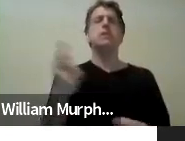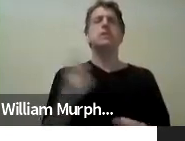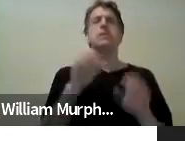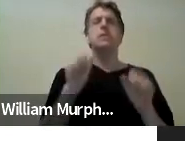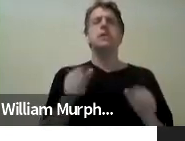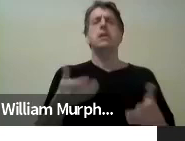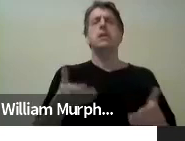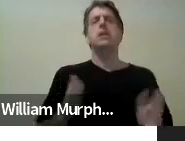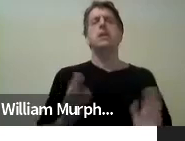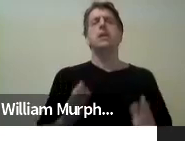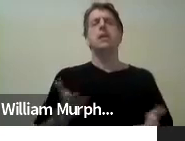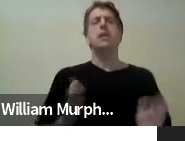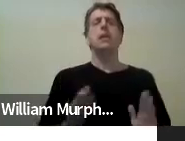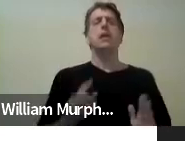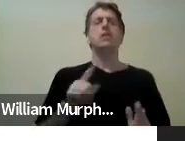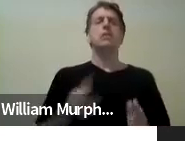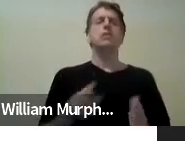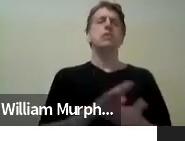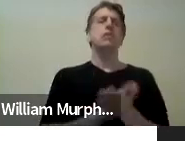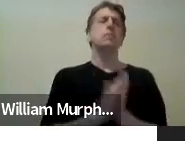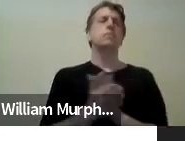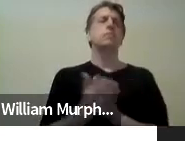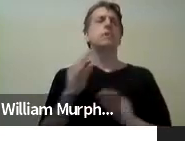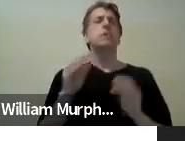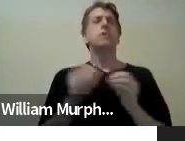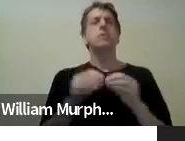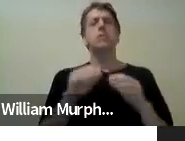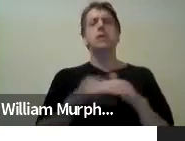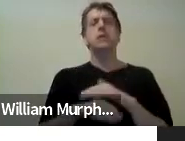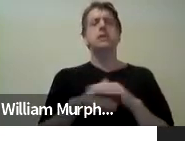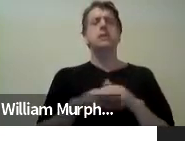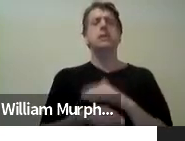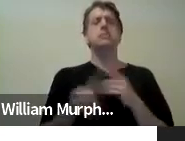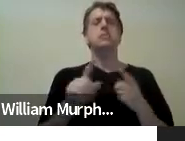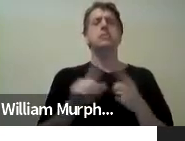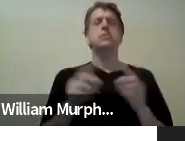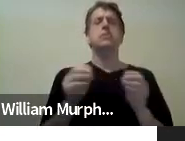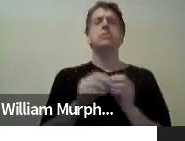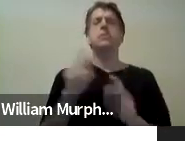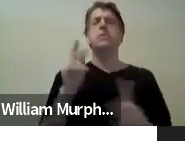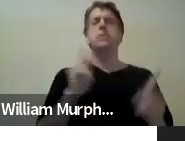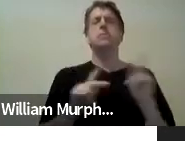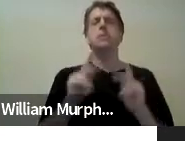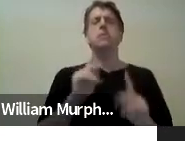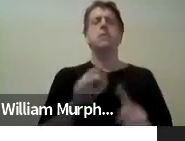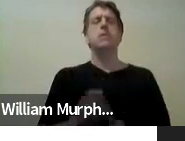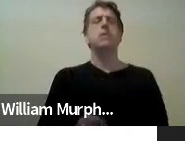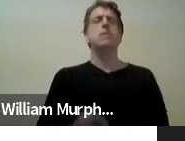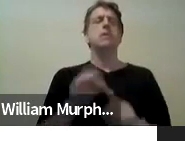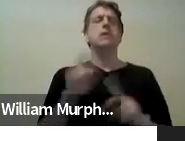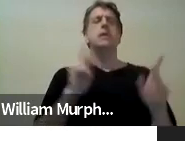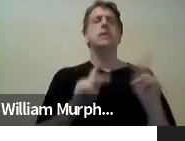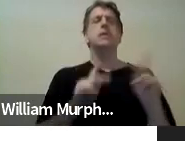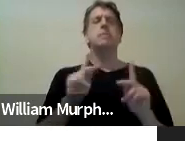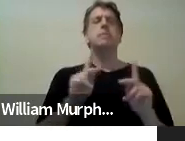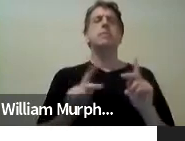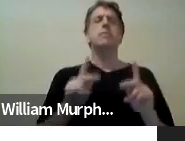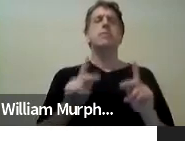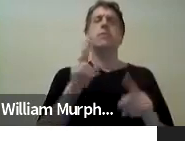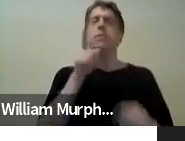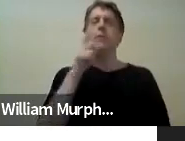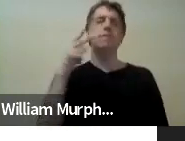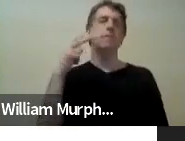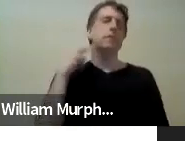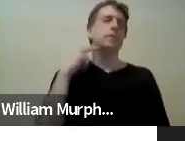to be more accessible to more people, particularly victims of domestic violence. But when we talk